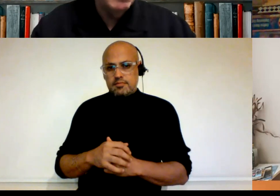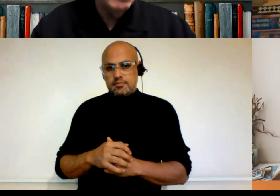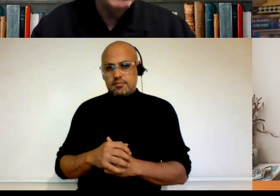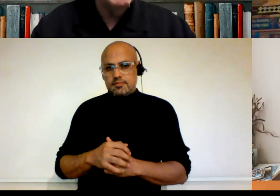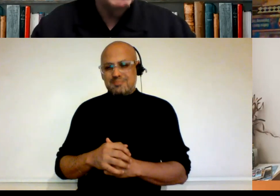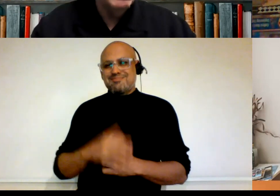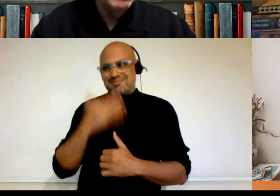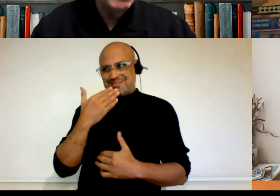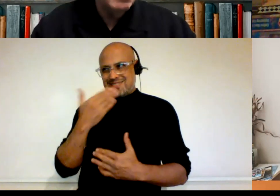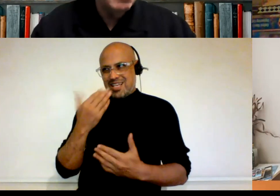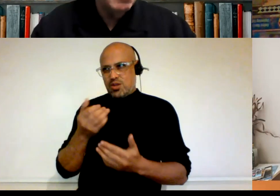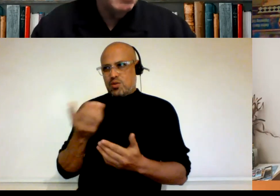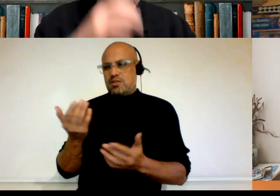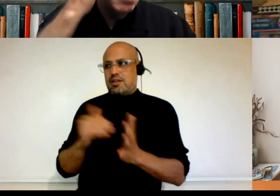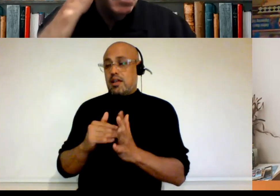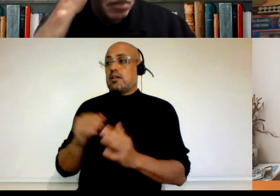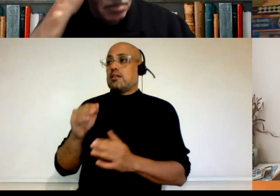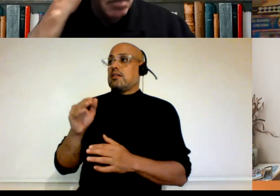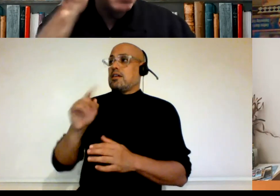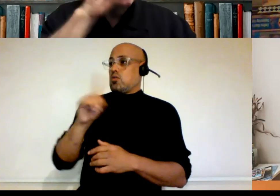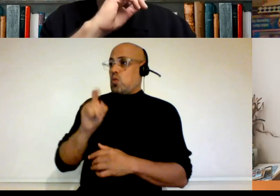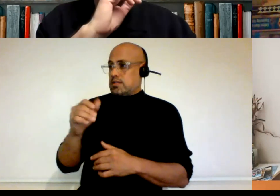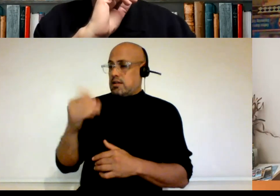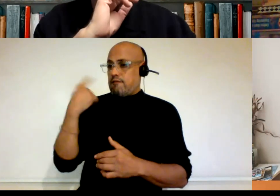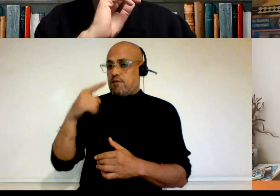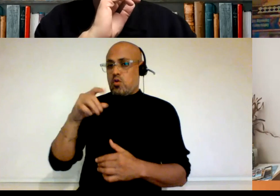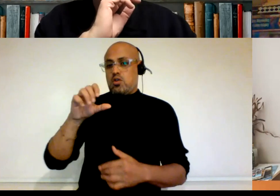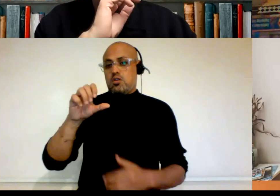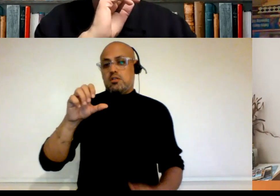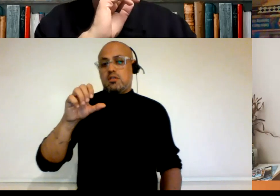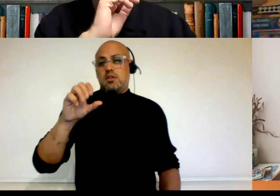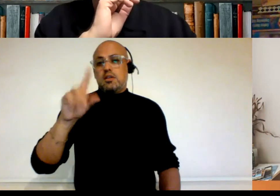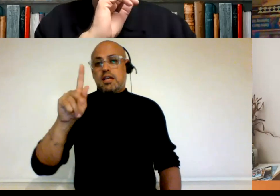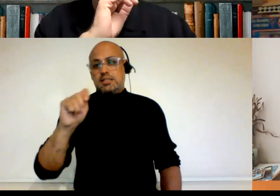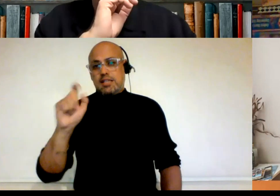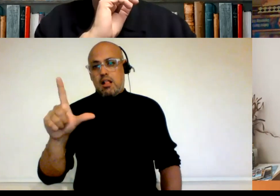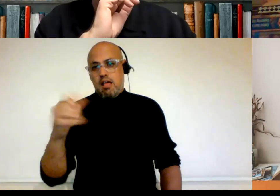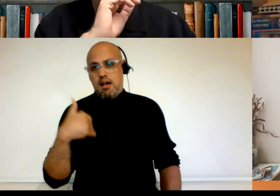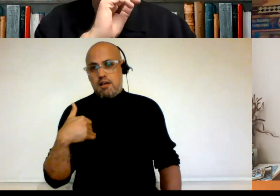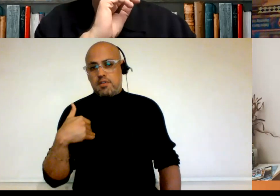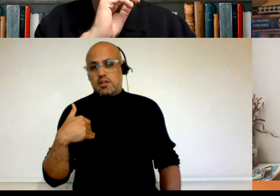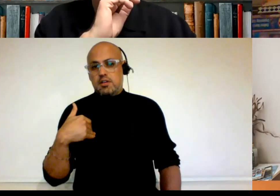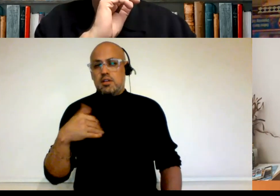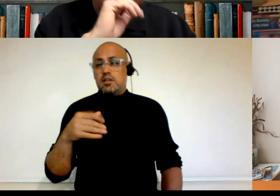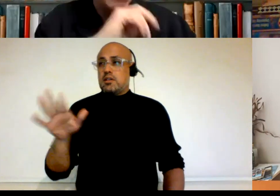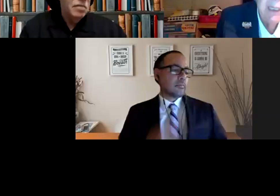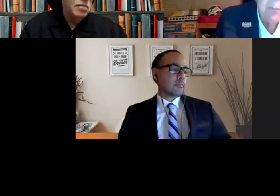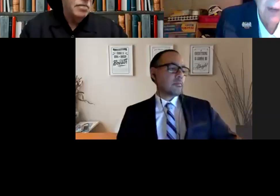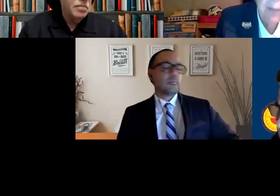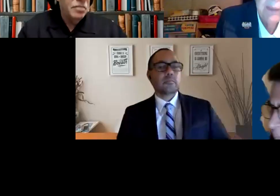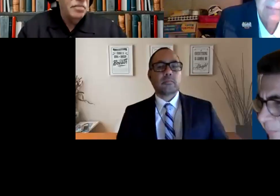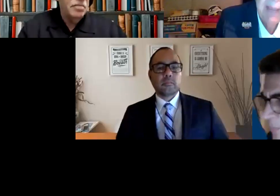Thank you very much. Now we will have questions for Sohel Katal. Alex asked, are student devices